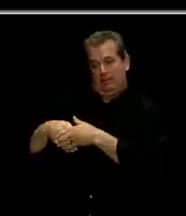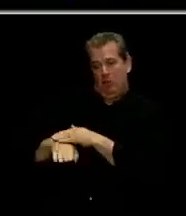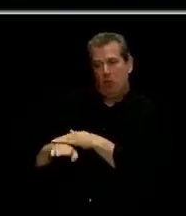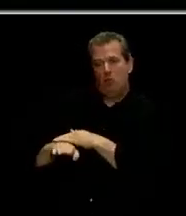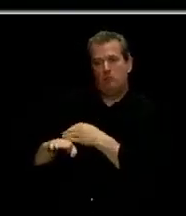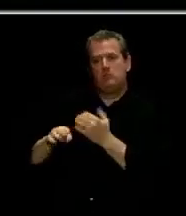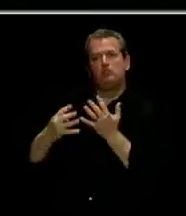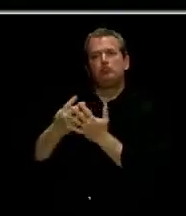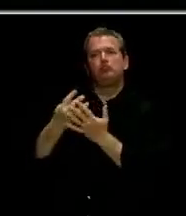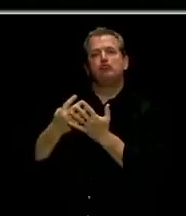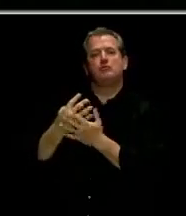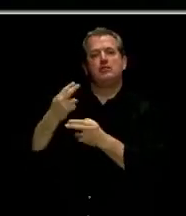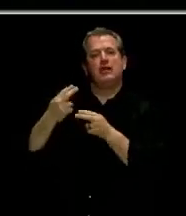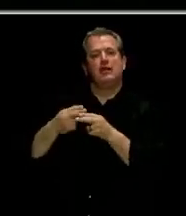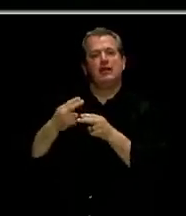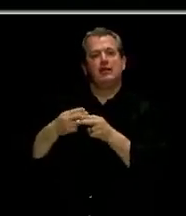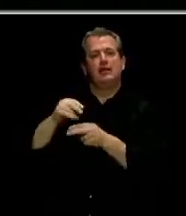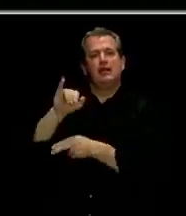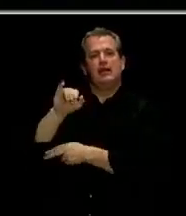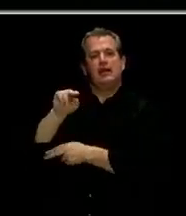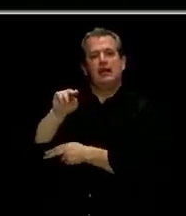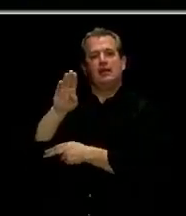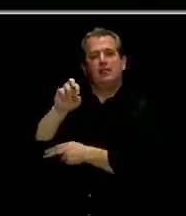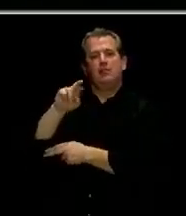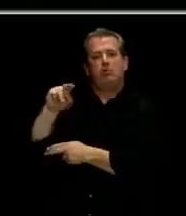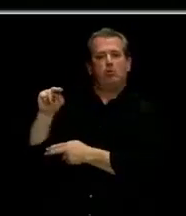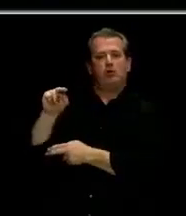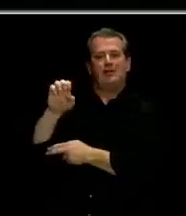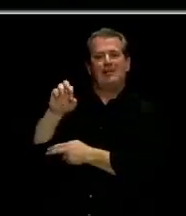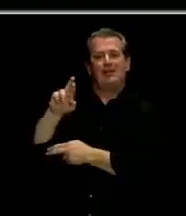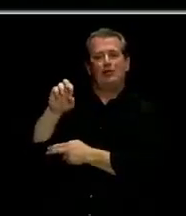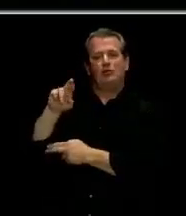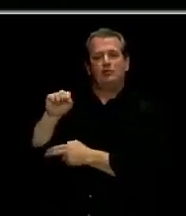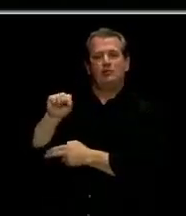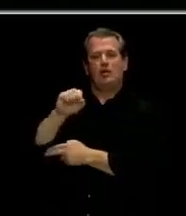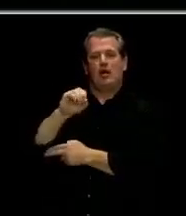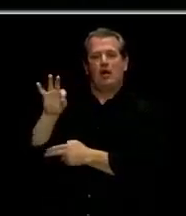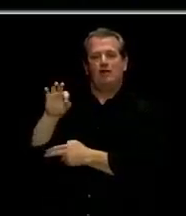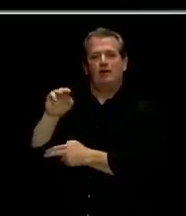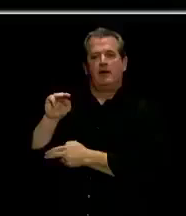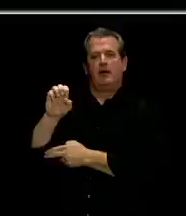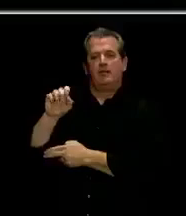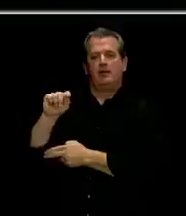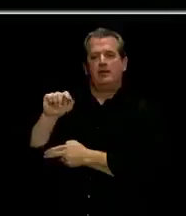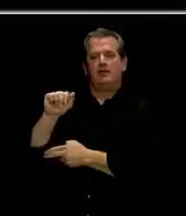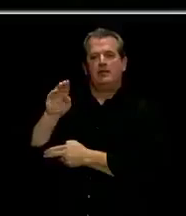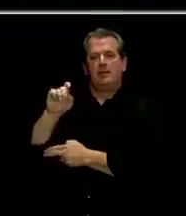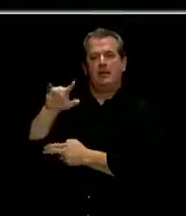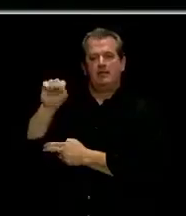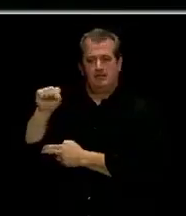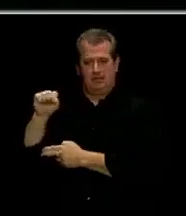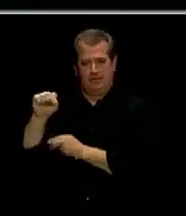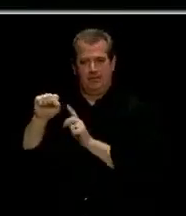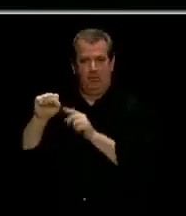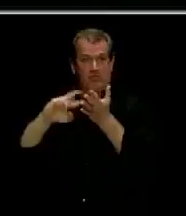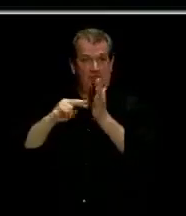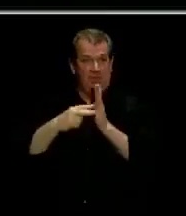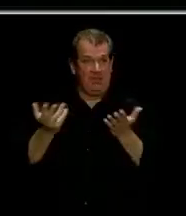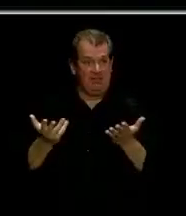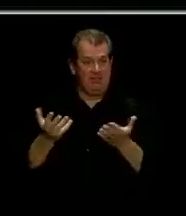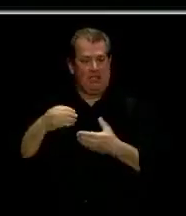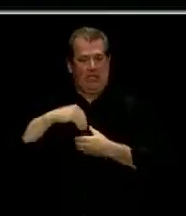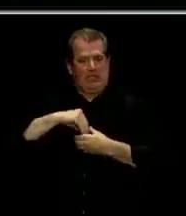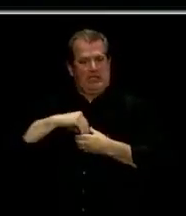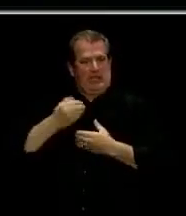the medical term is in my head, inborn errors of metabolism, which is things like just stuff